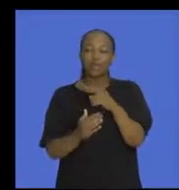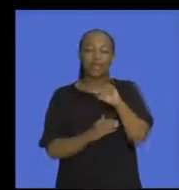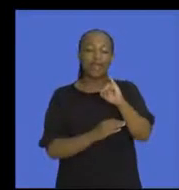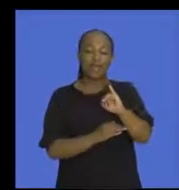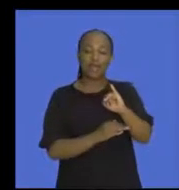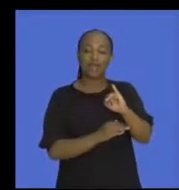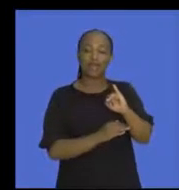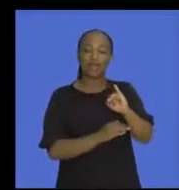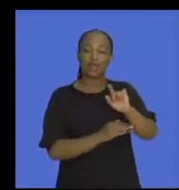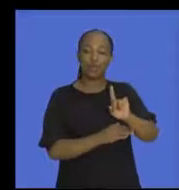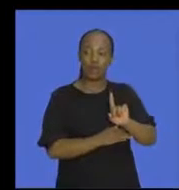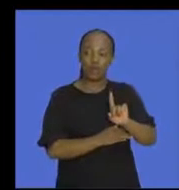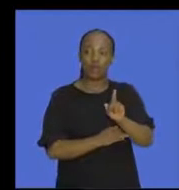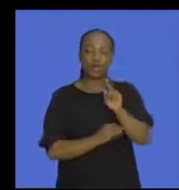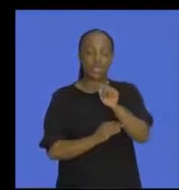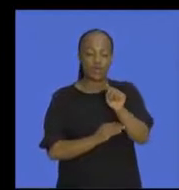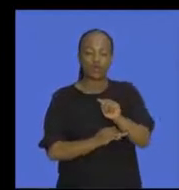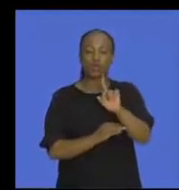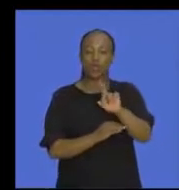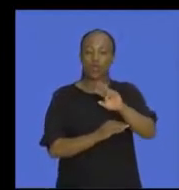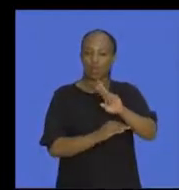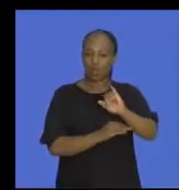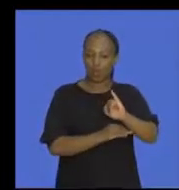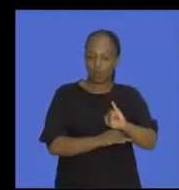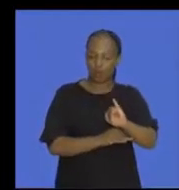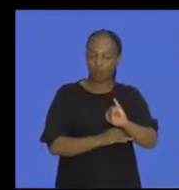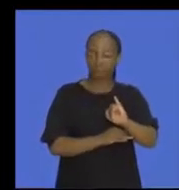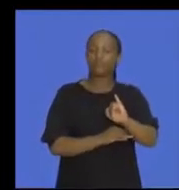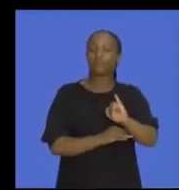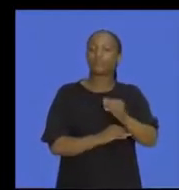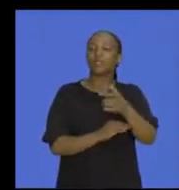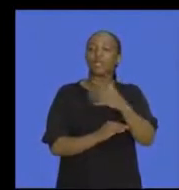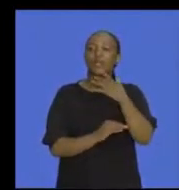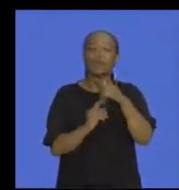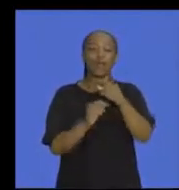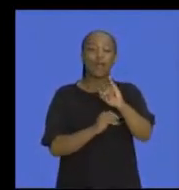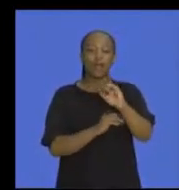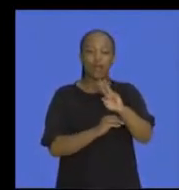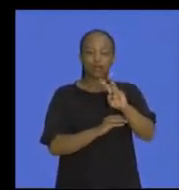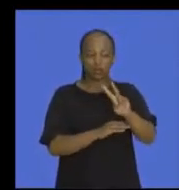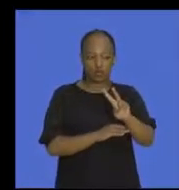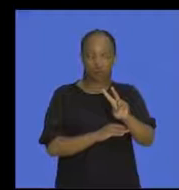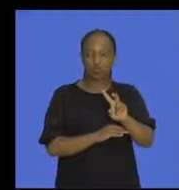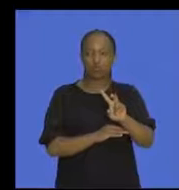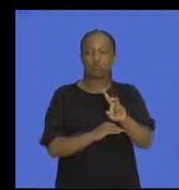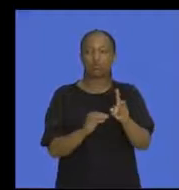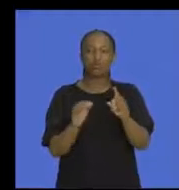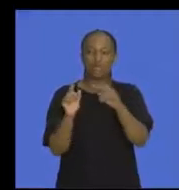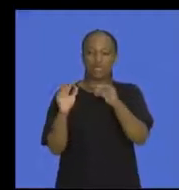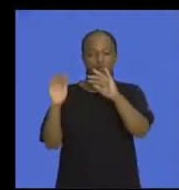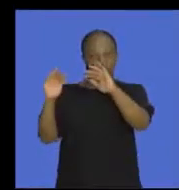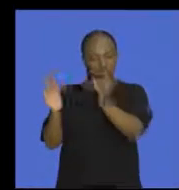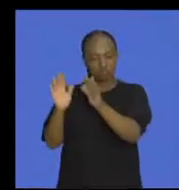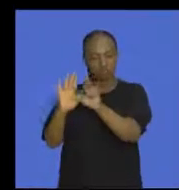the current that goes through bulb number 1 and the current that goes through bulb number 2. Okay, so this is